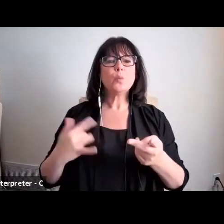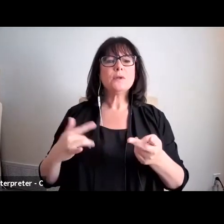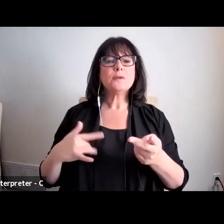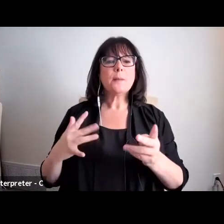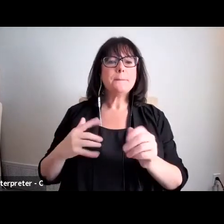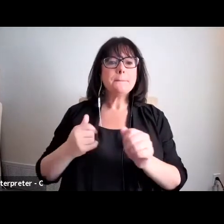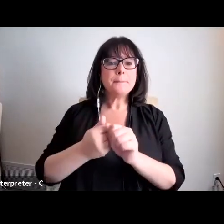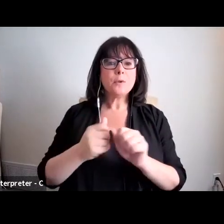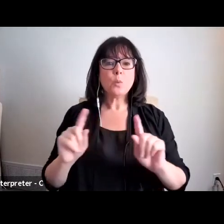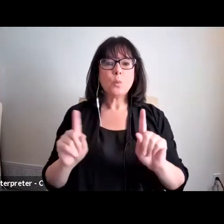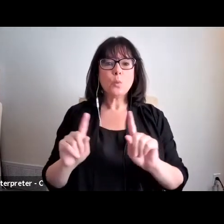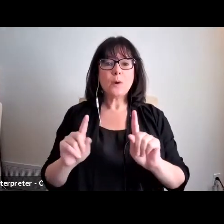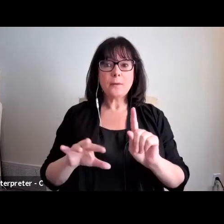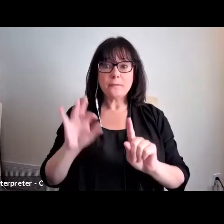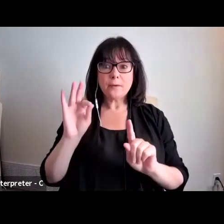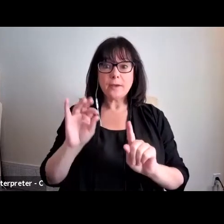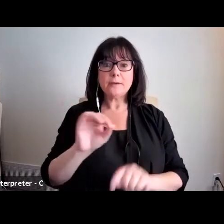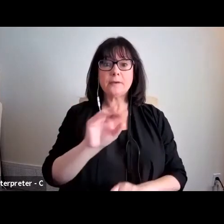at